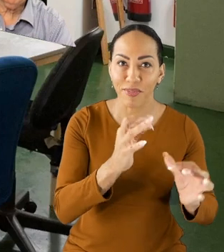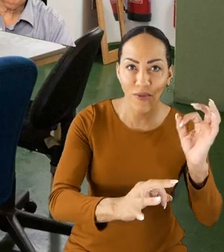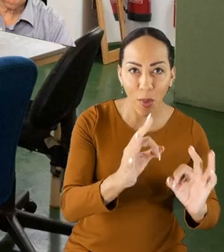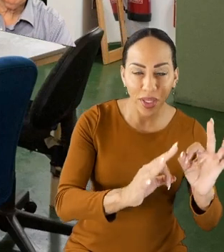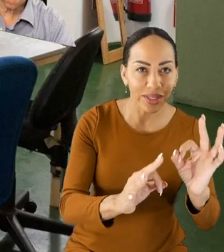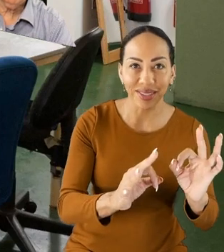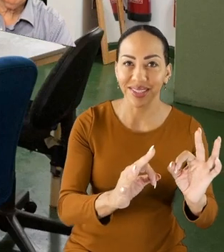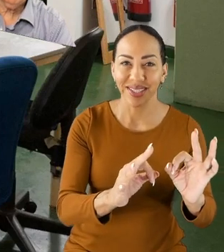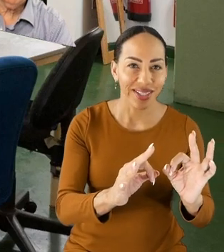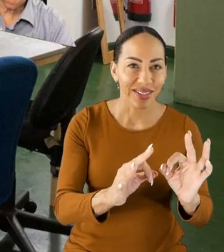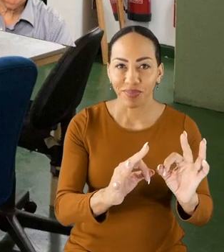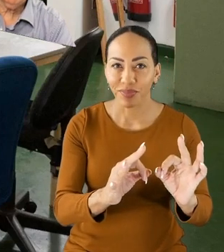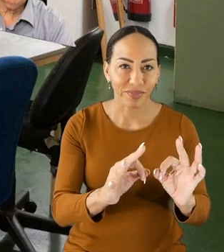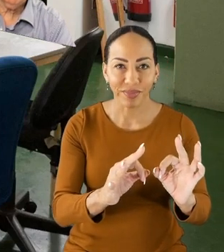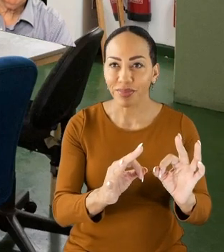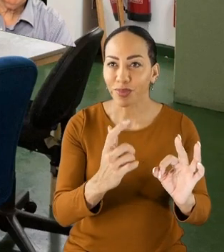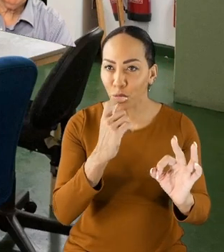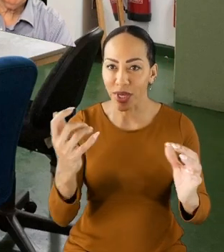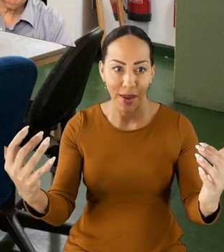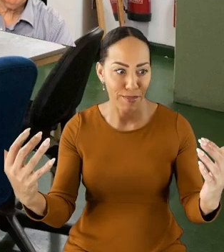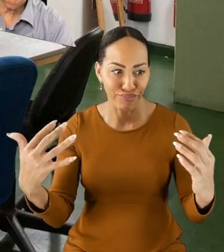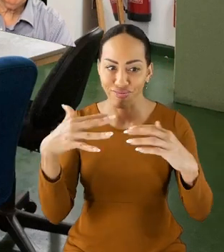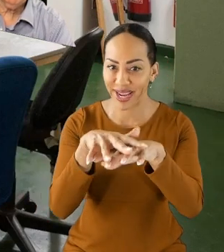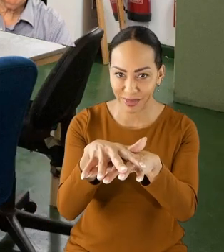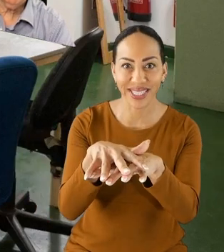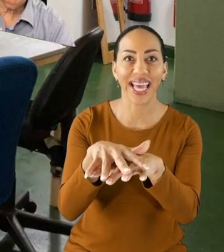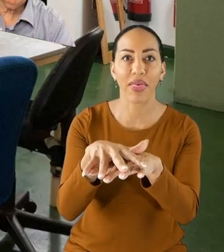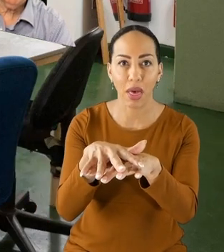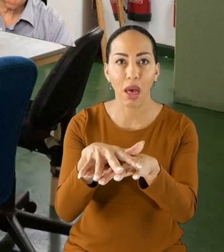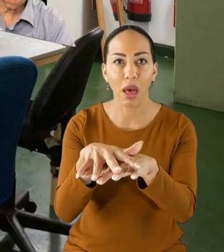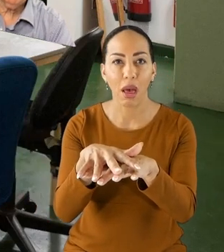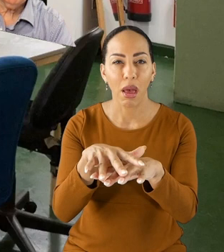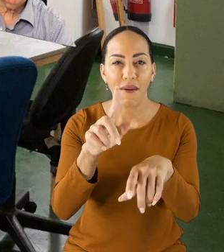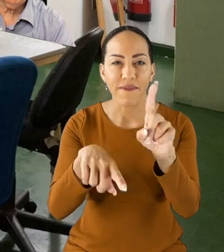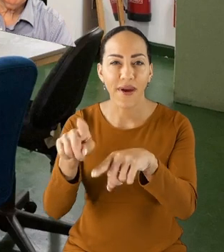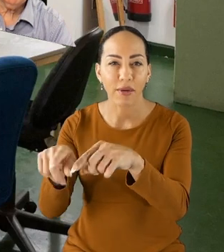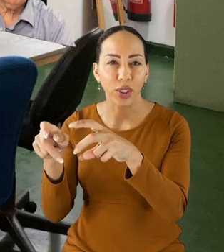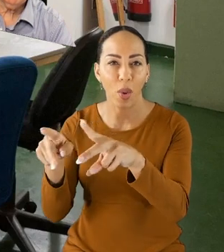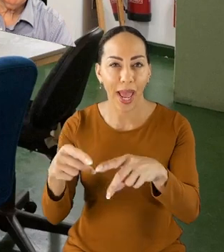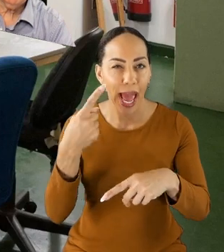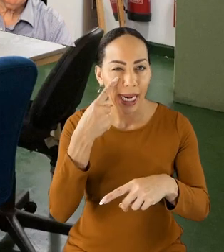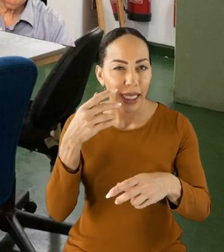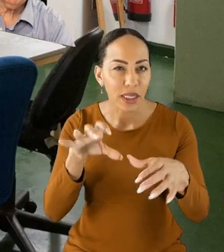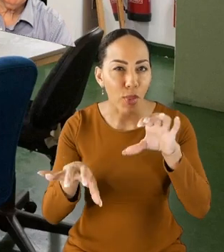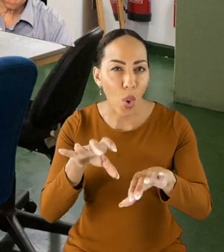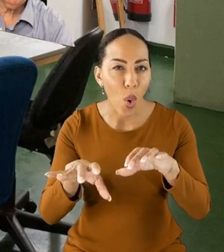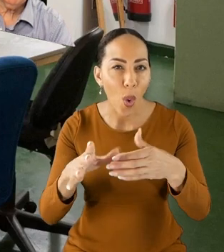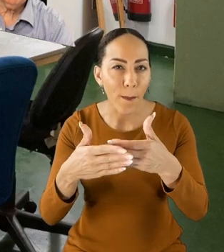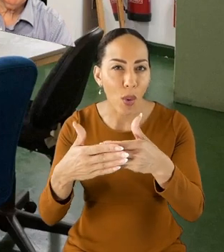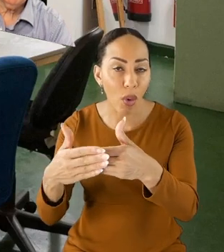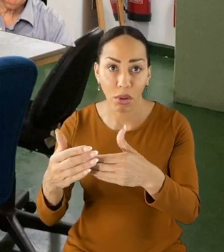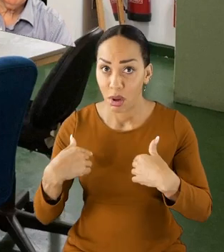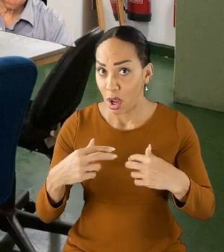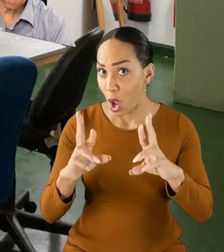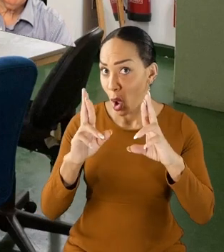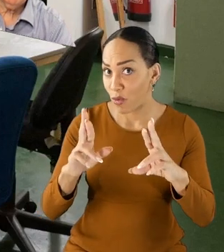the live performance, in multiple ways, and really just sort of try and explore that further. I hope